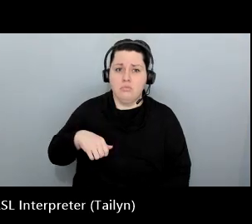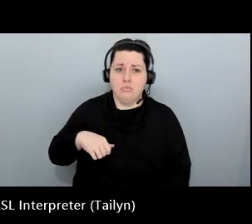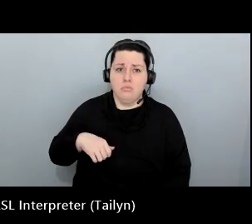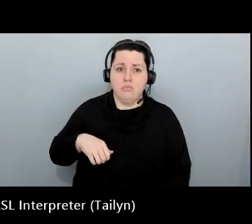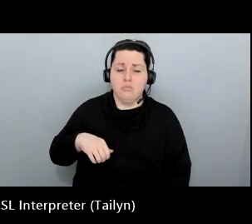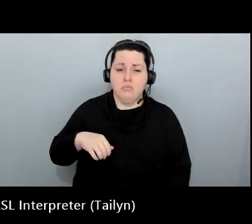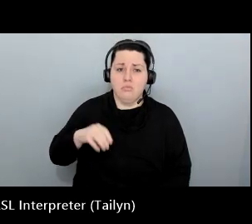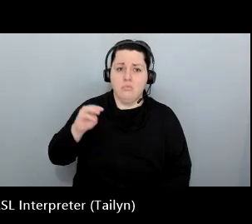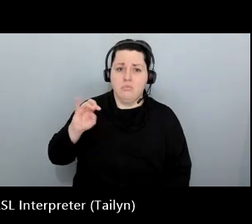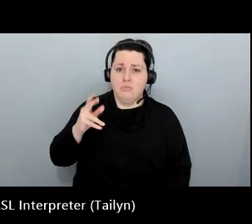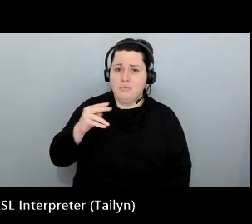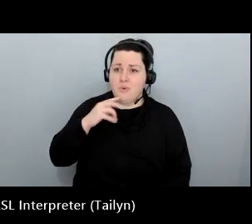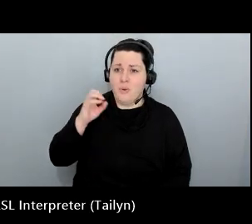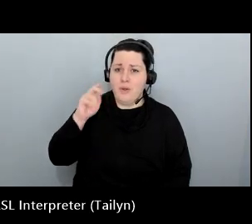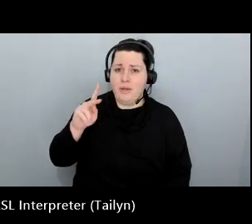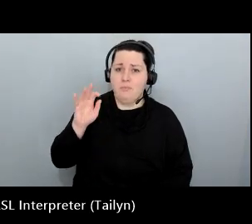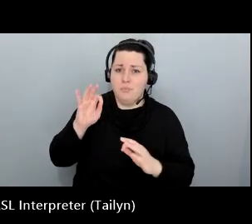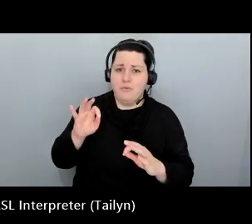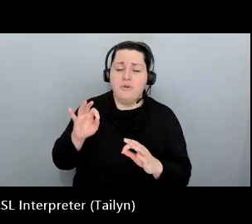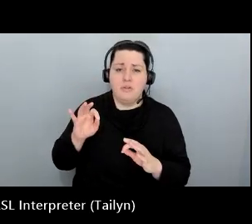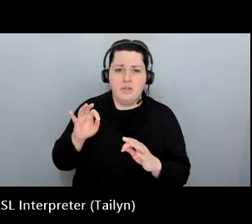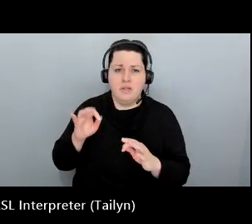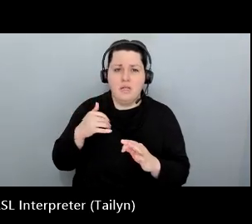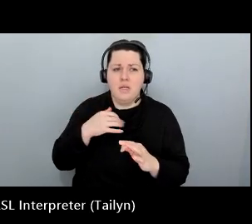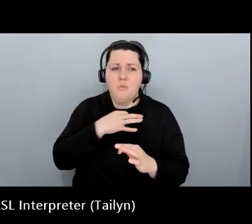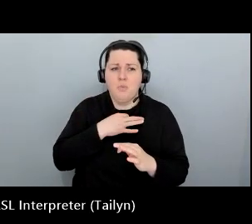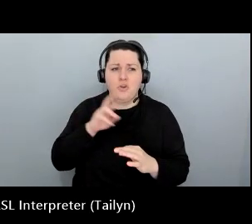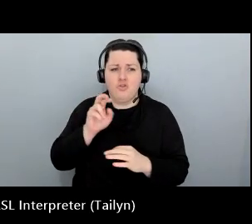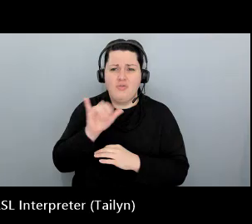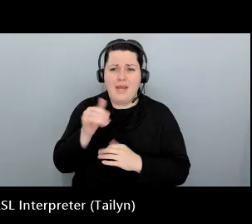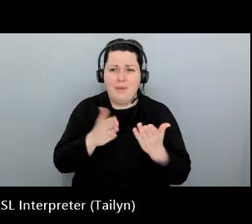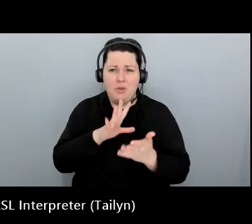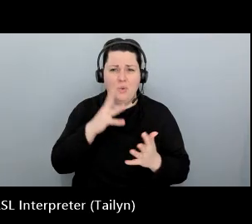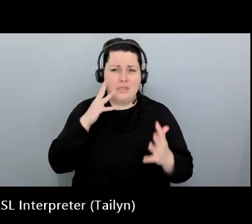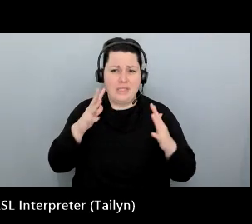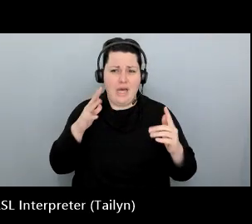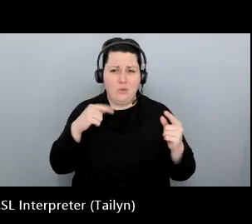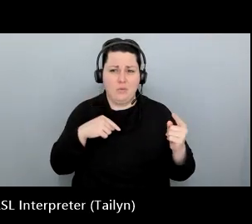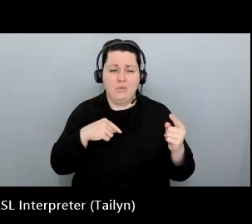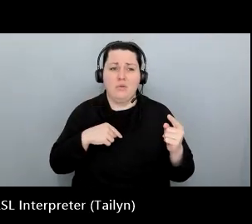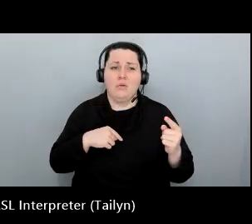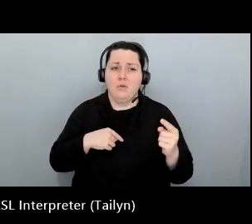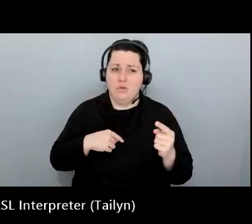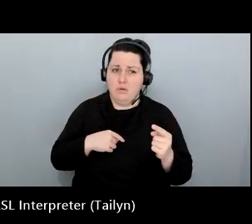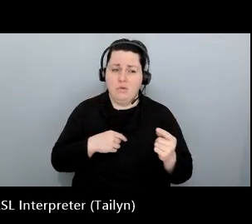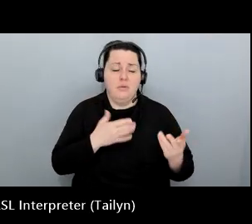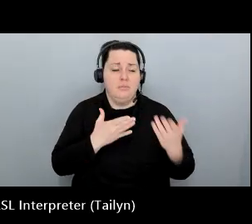Okay, perfect. Ray, I wonder if maybe it's your sound. Maybe.